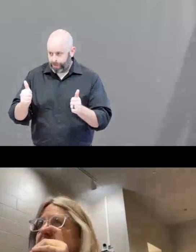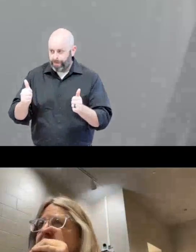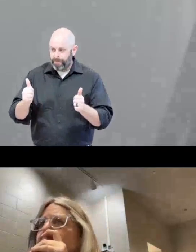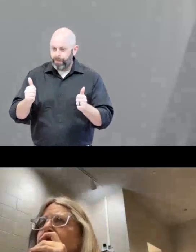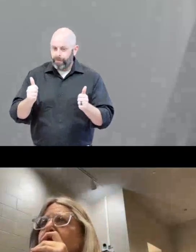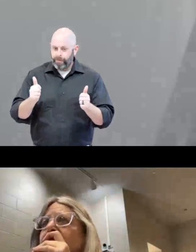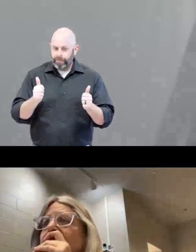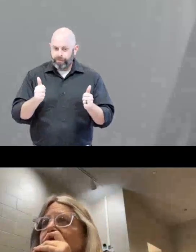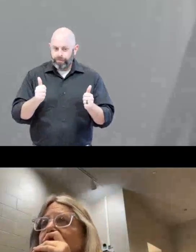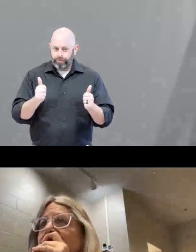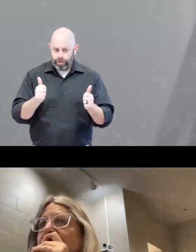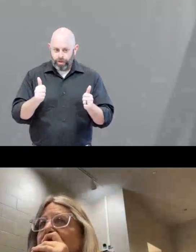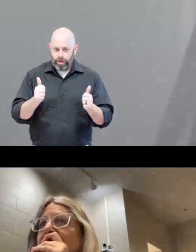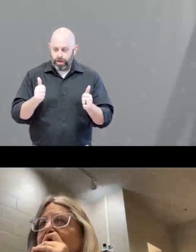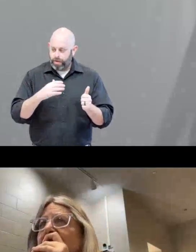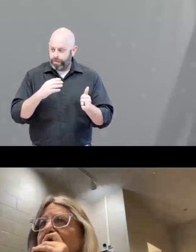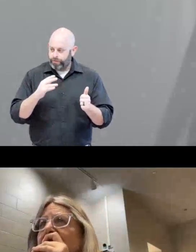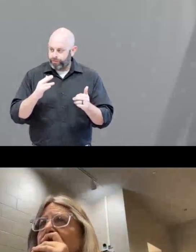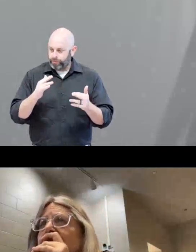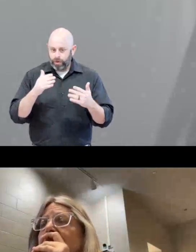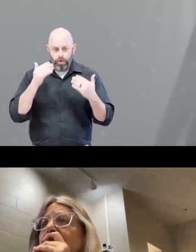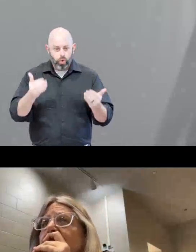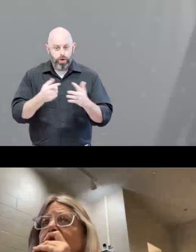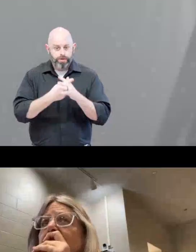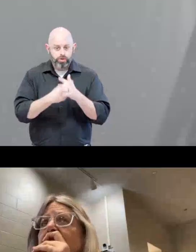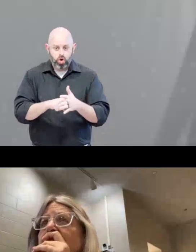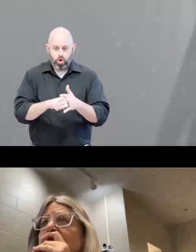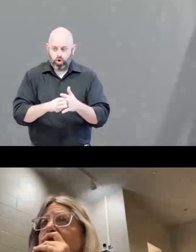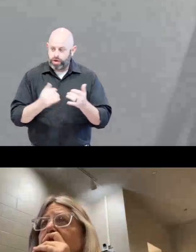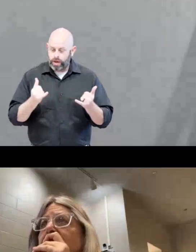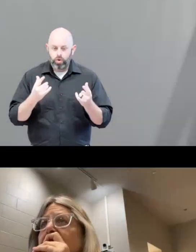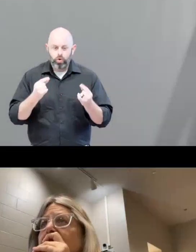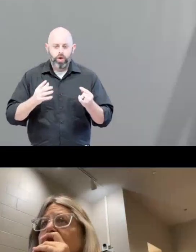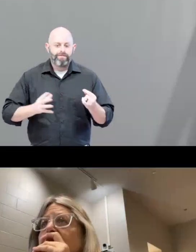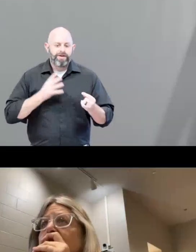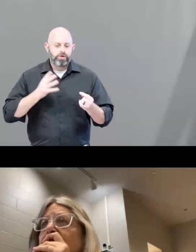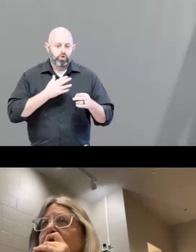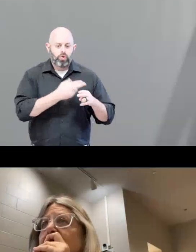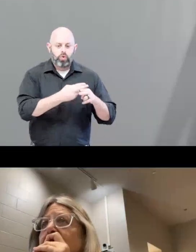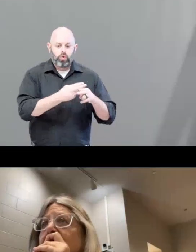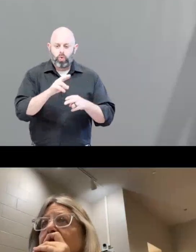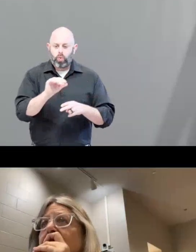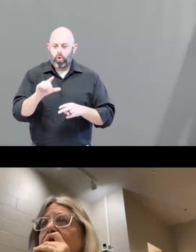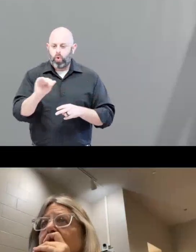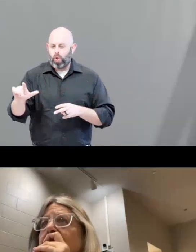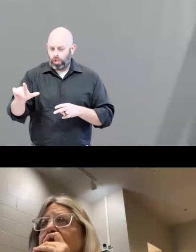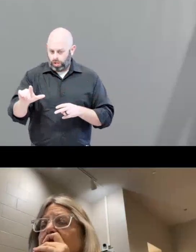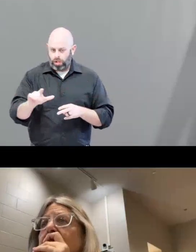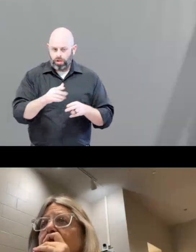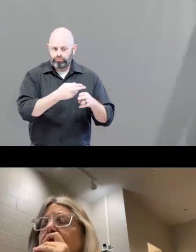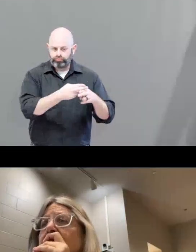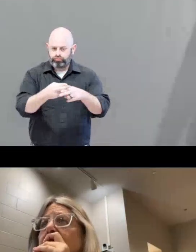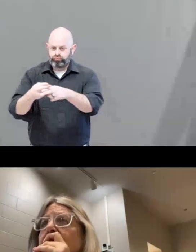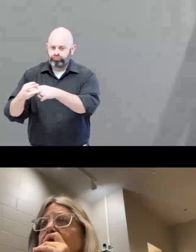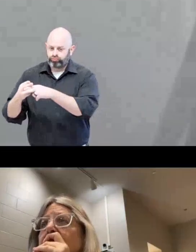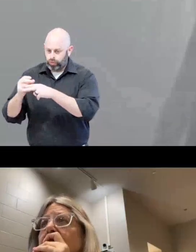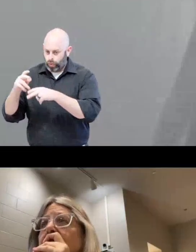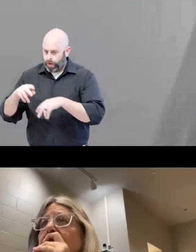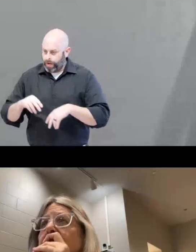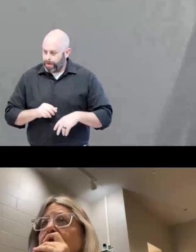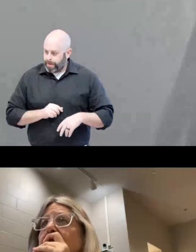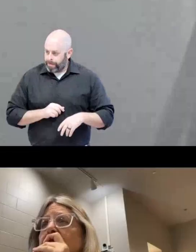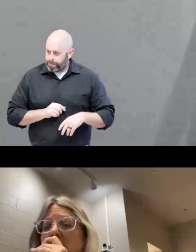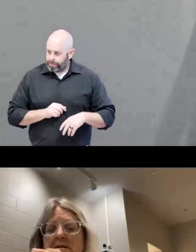at morning. And we'll get started. We'll just do our official roll call and get things going.